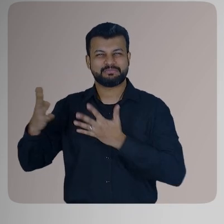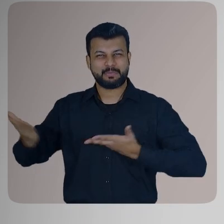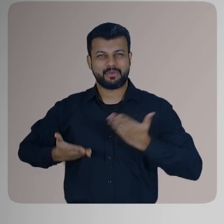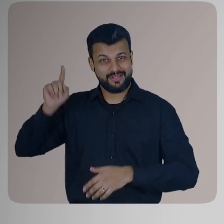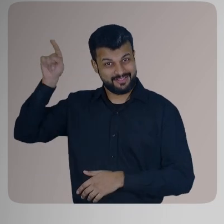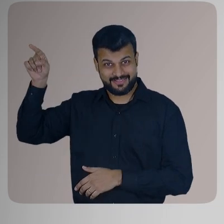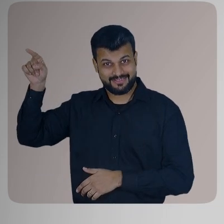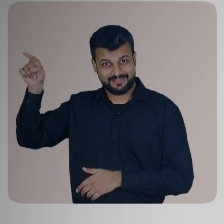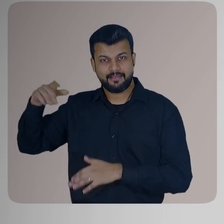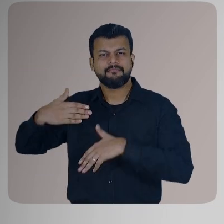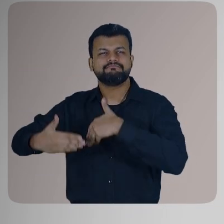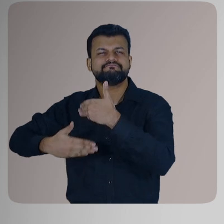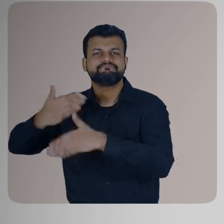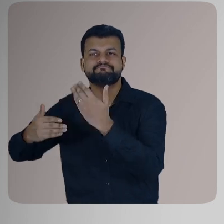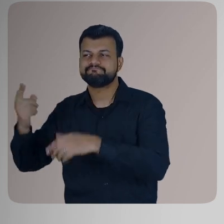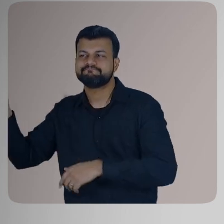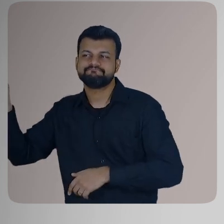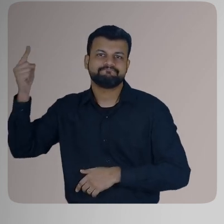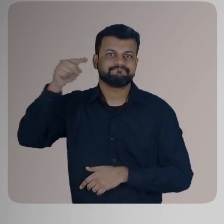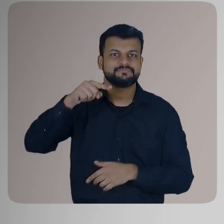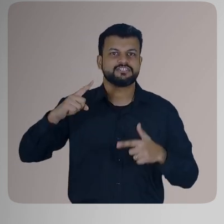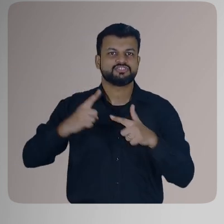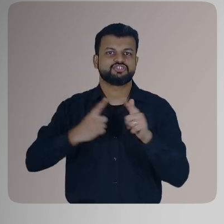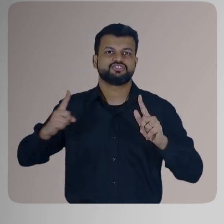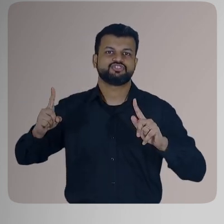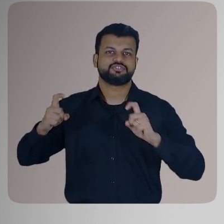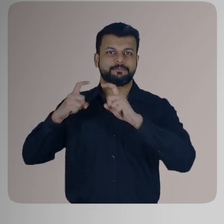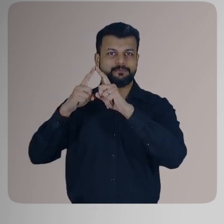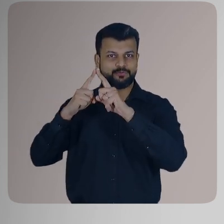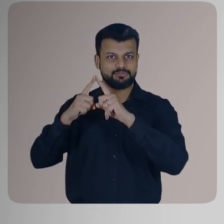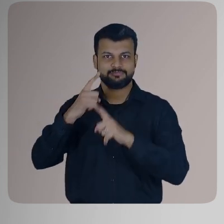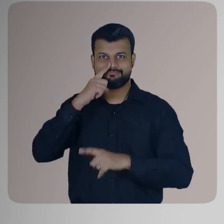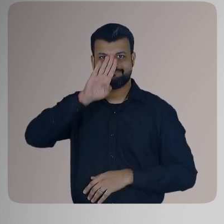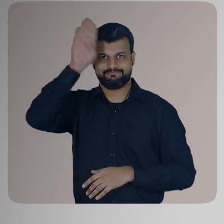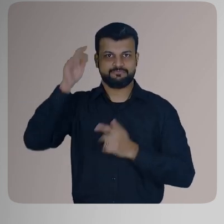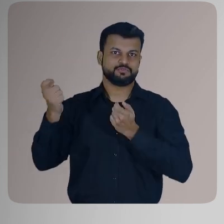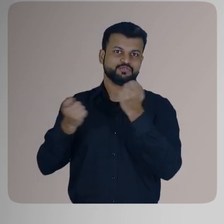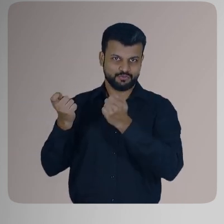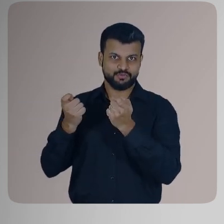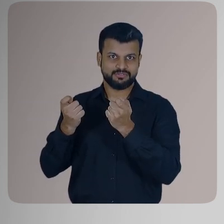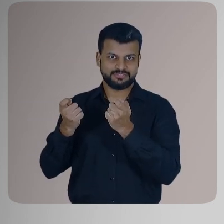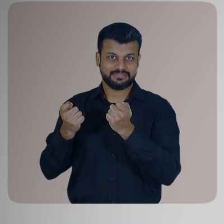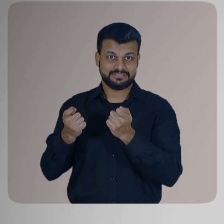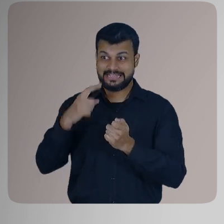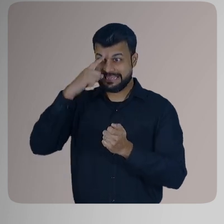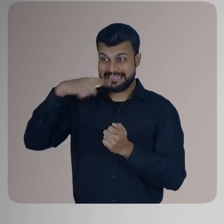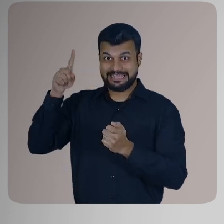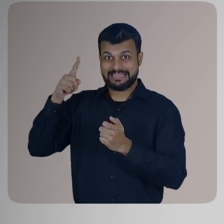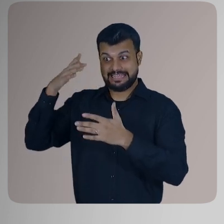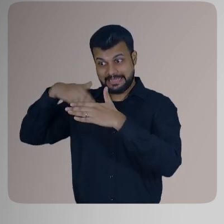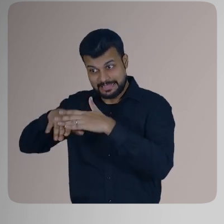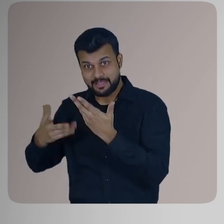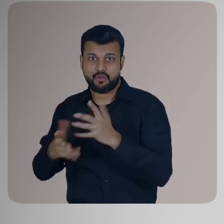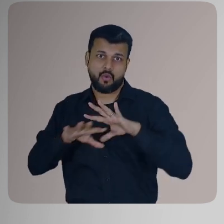Cooch Behar in present-day West Bengal, Gayatri Devi later ascended to the title of Maharani of Jaipur, emerging